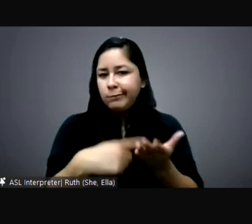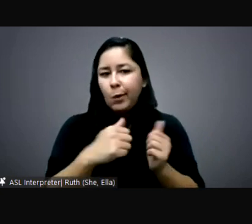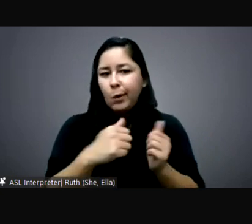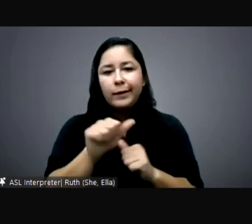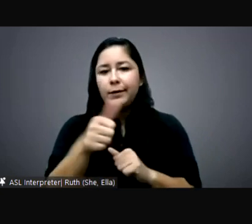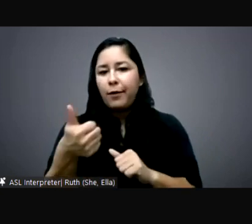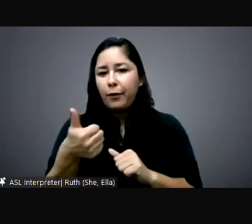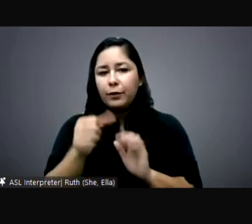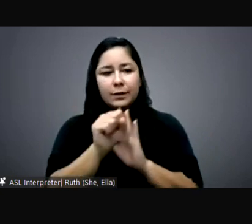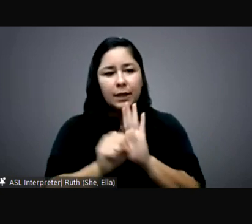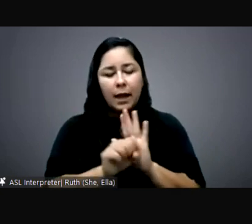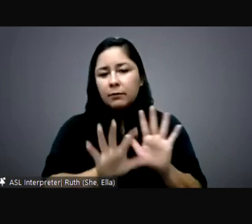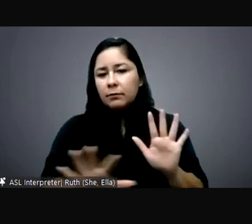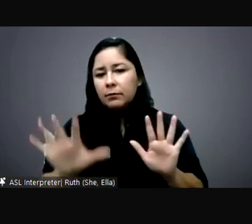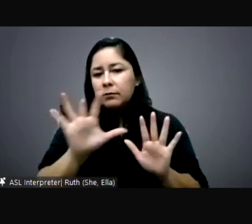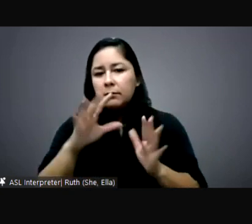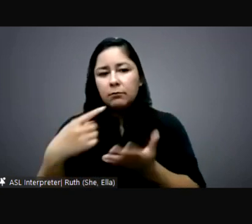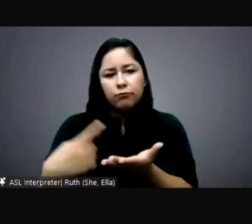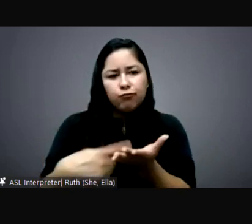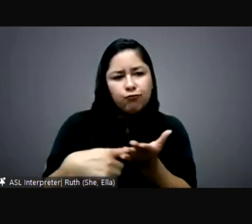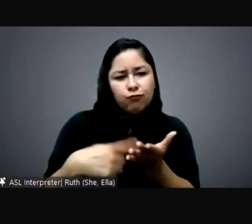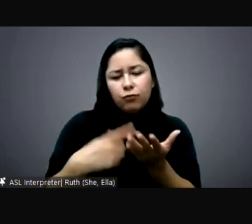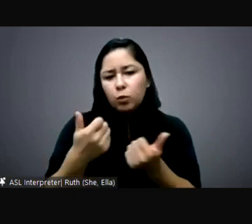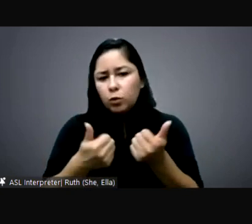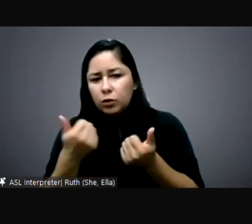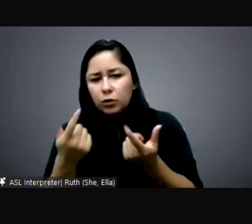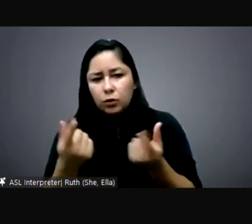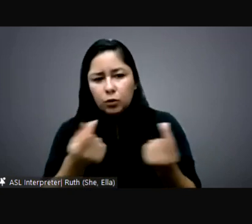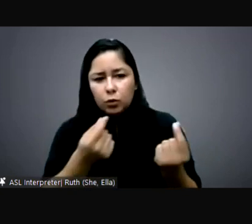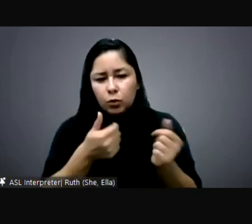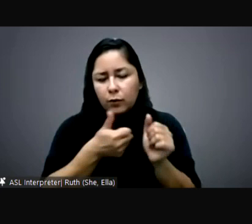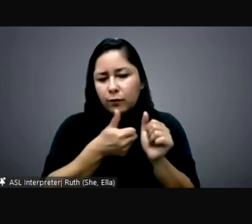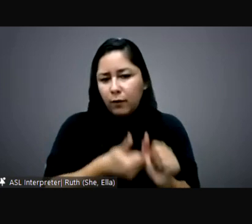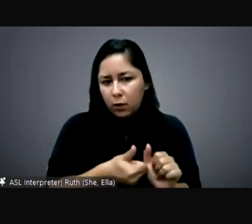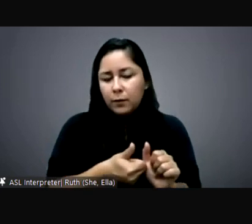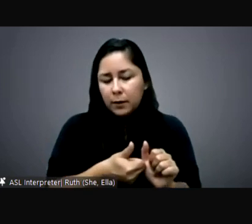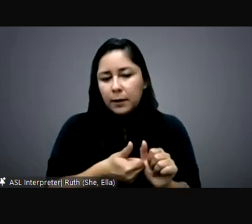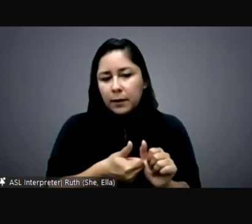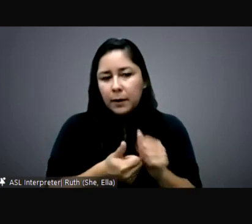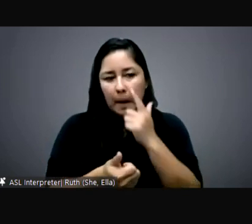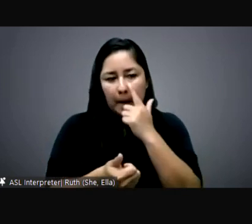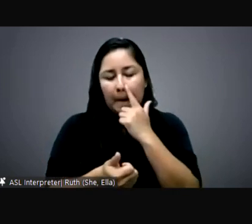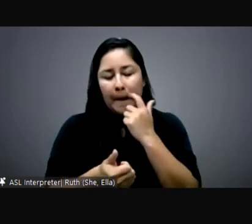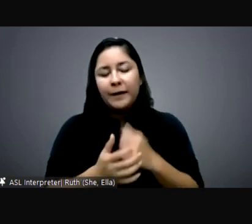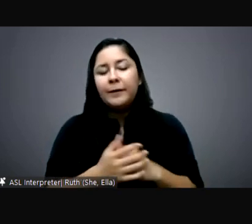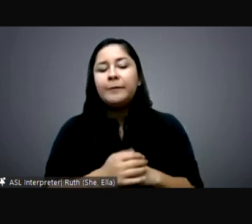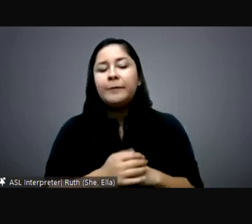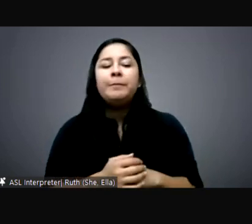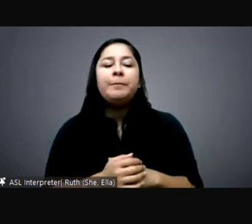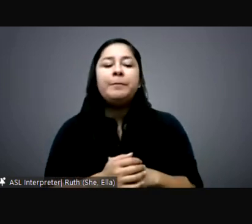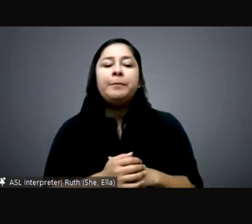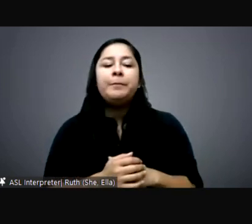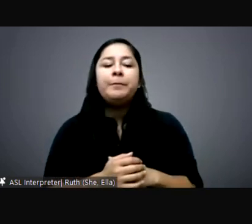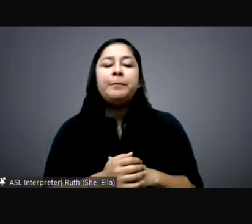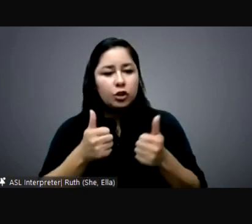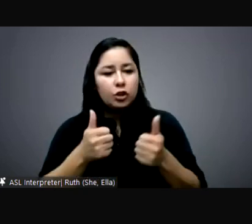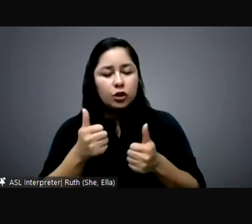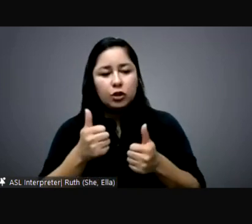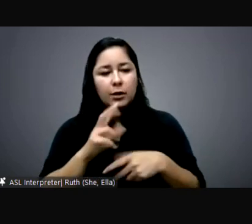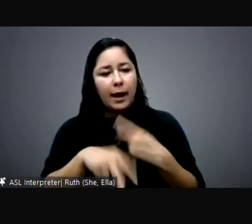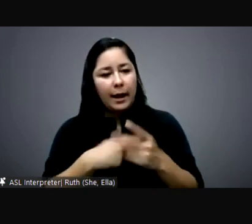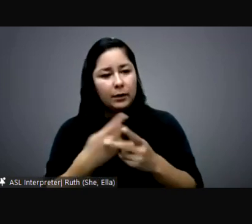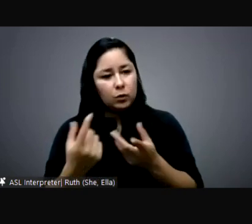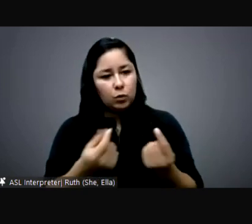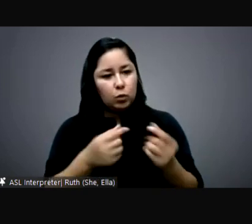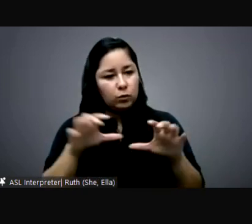the routine practices that we use now to prevent communicable diseases in schools are practices that really should continue